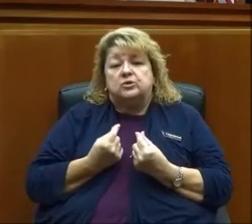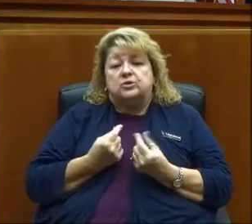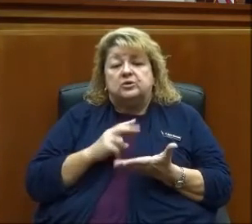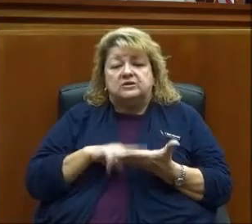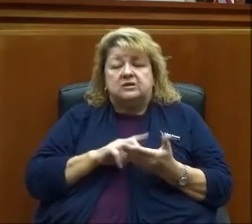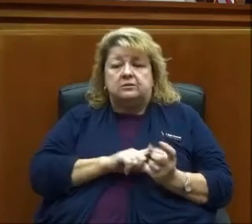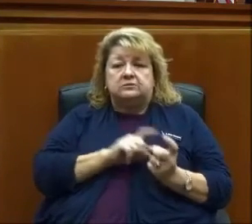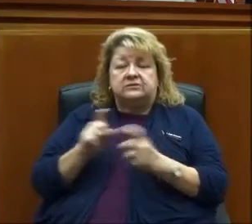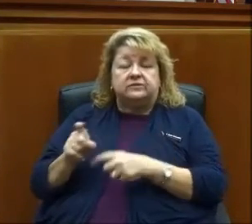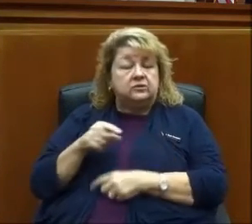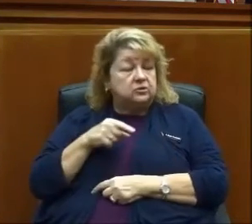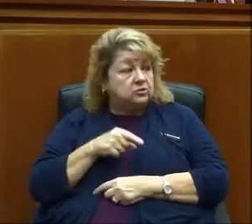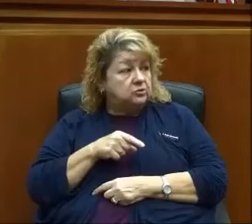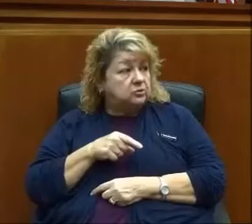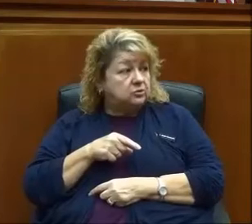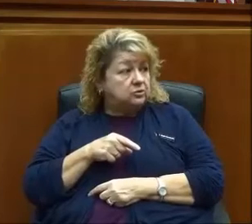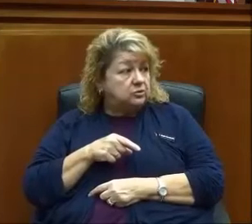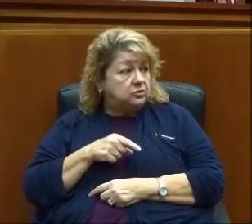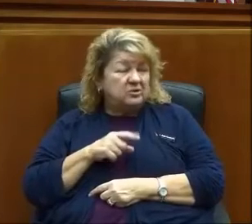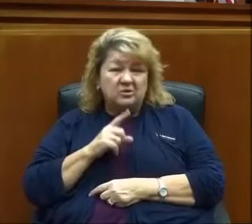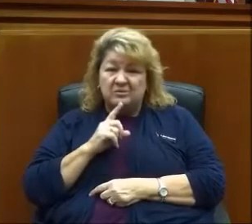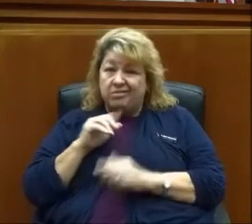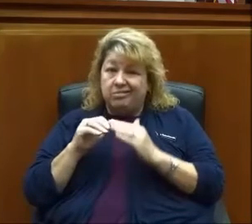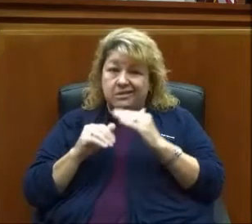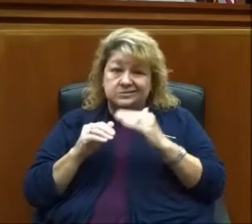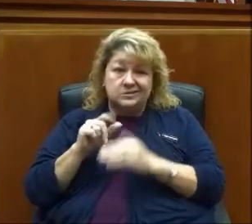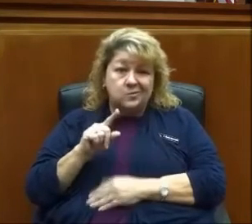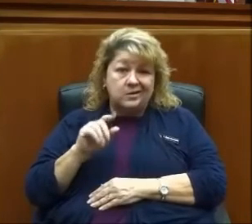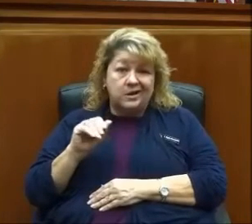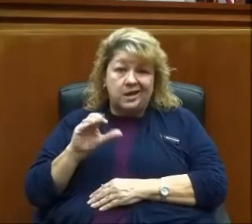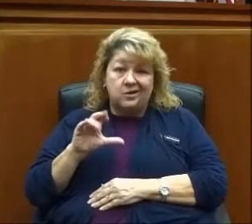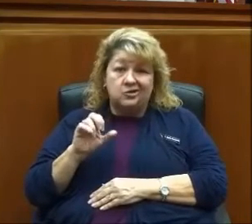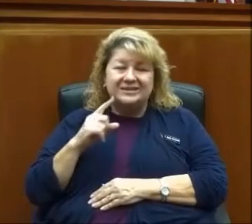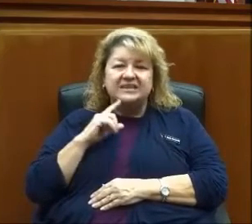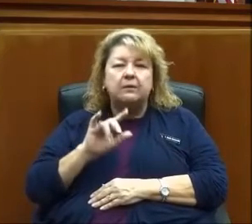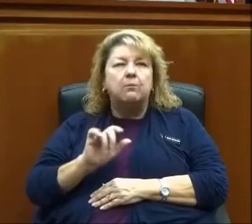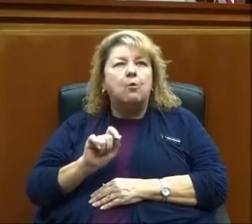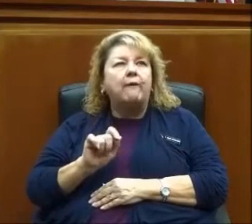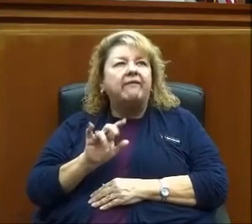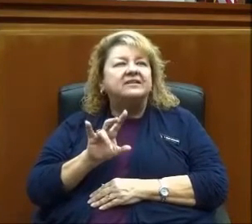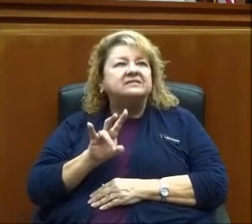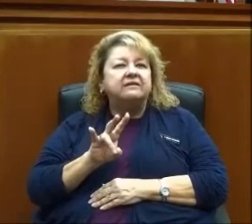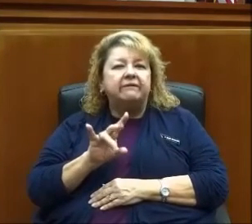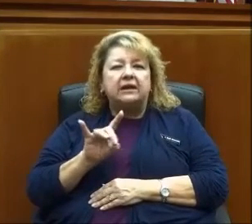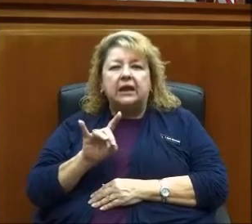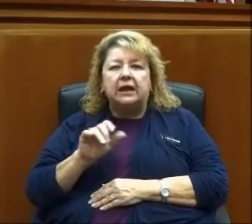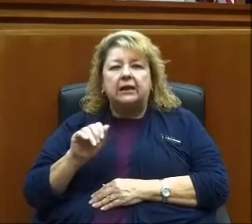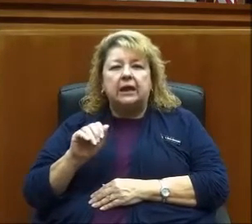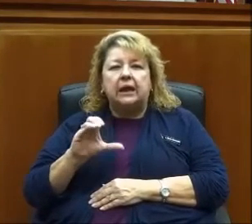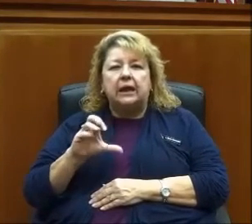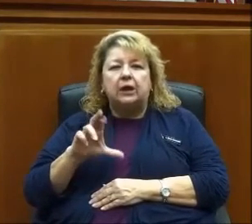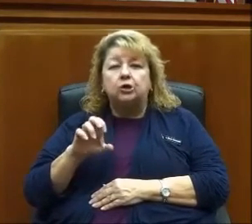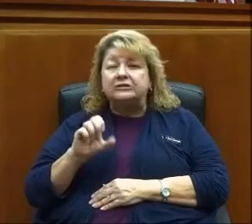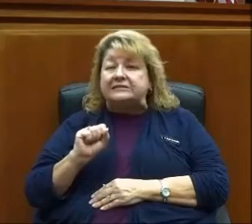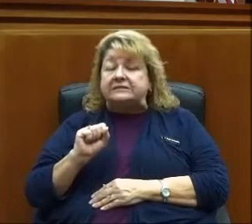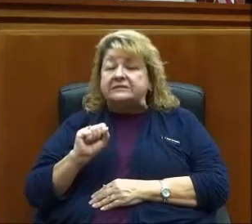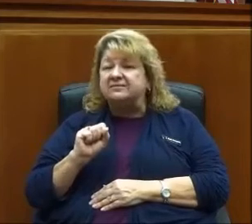And if I understand it right, it's not even 1 acre, Correct, it's .78 or something like that. that range.